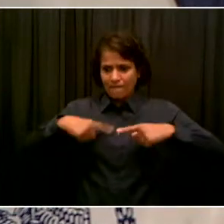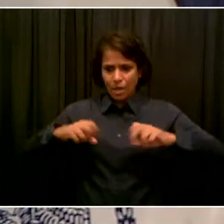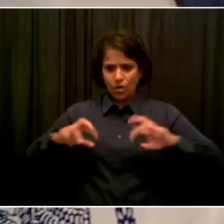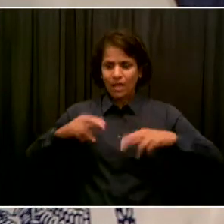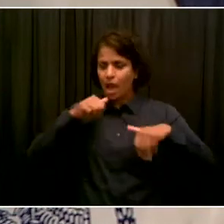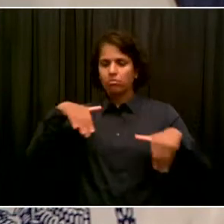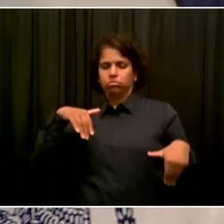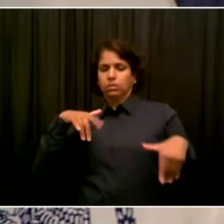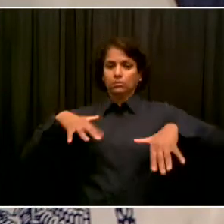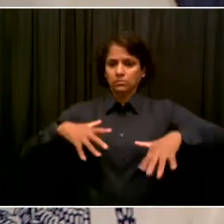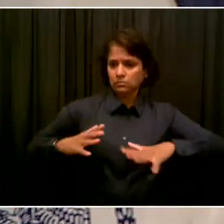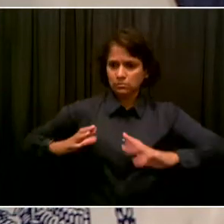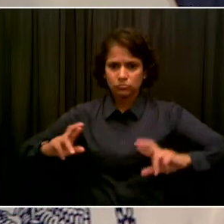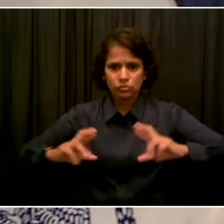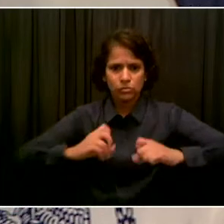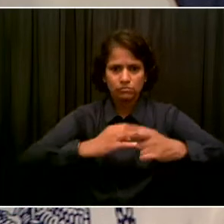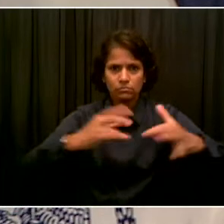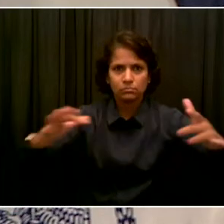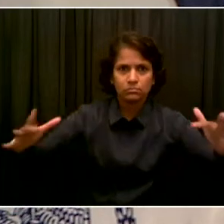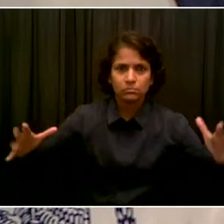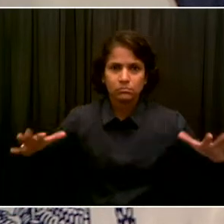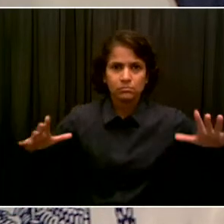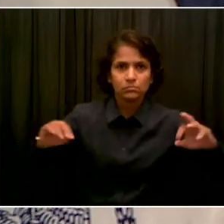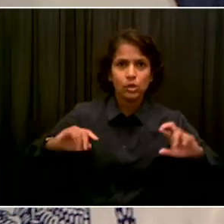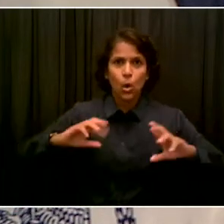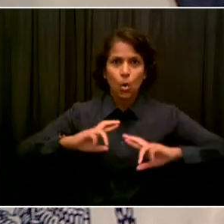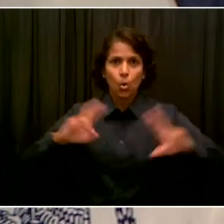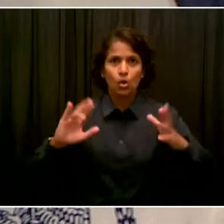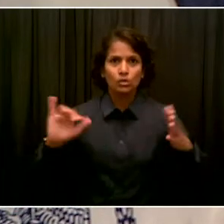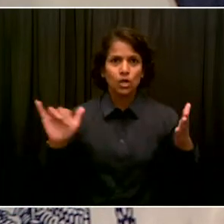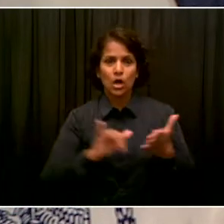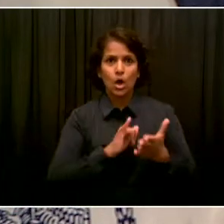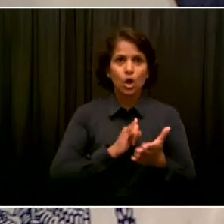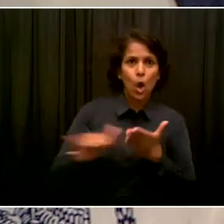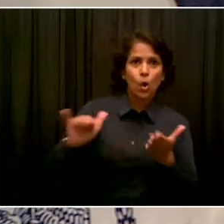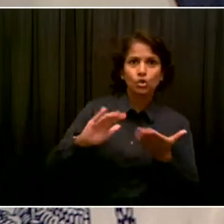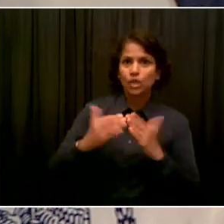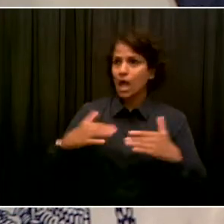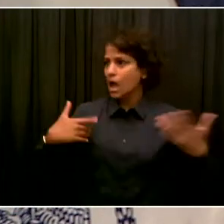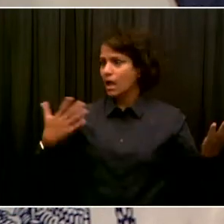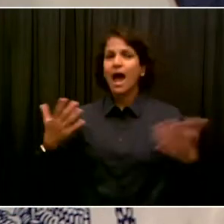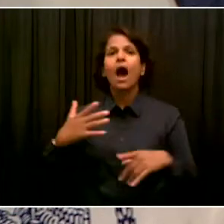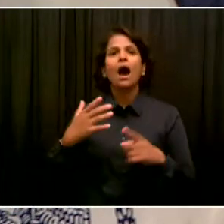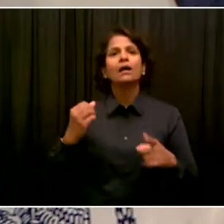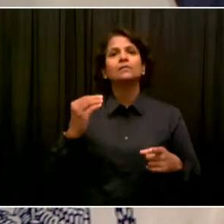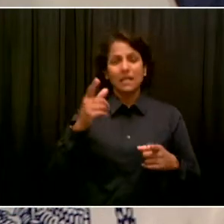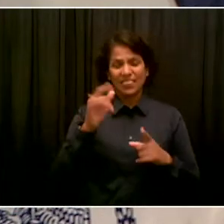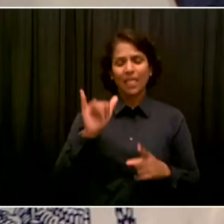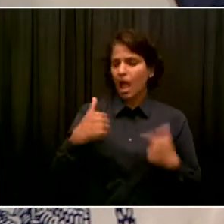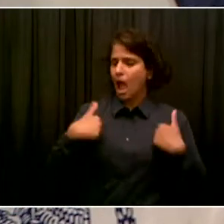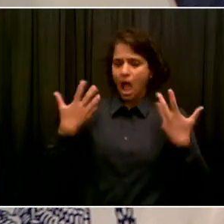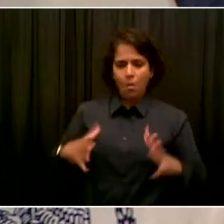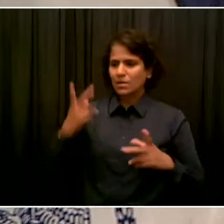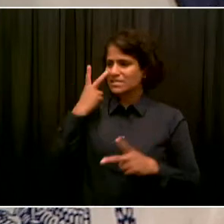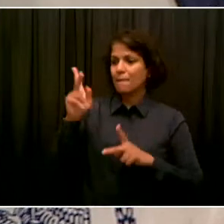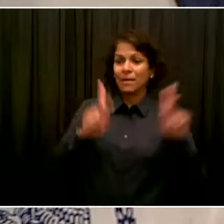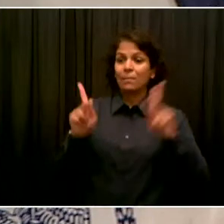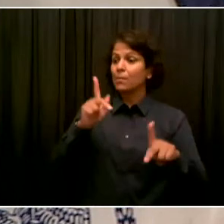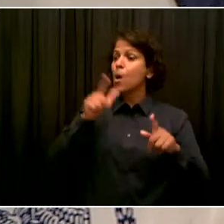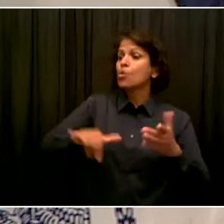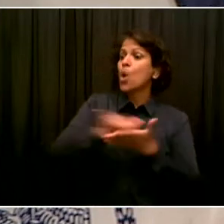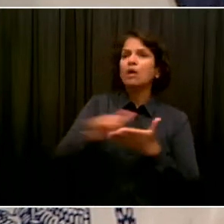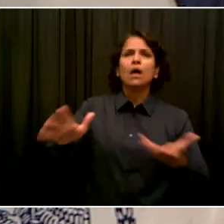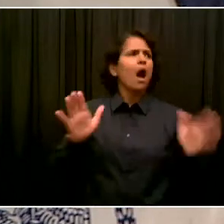but we are ready. We want New Yorkers to know. A lot of people are asking us about it. So we want people to